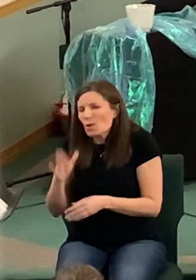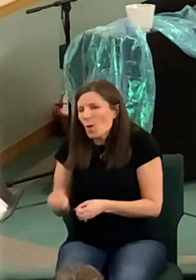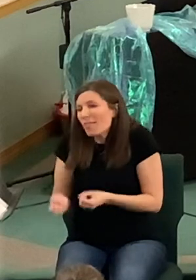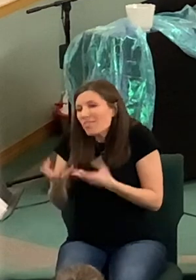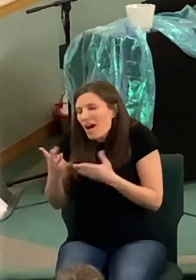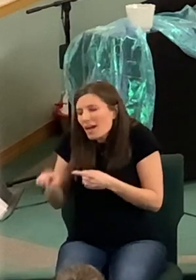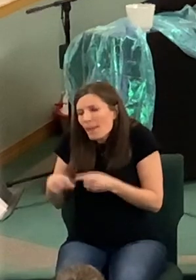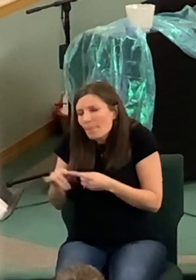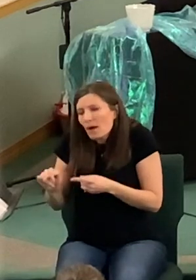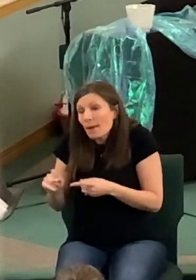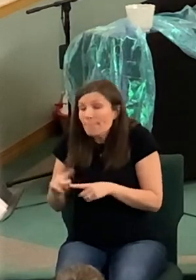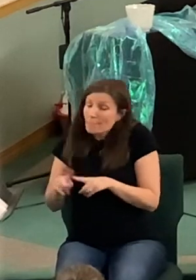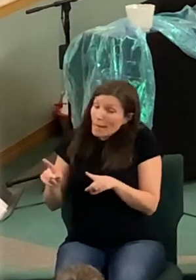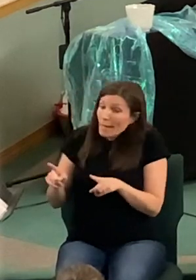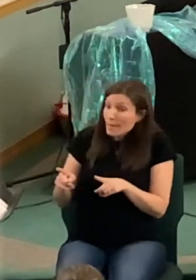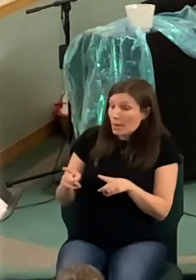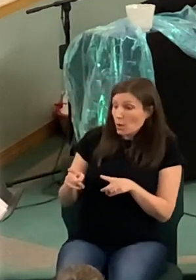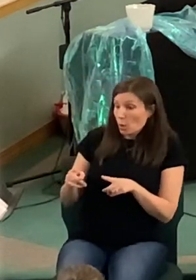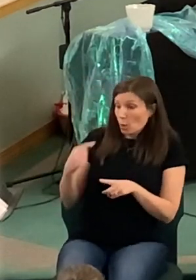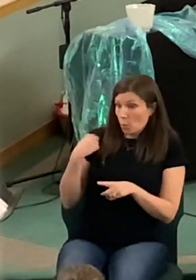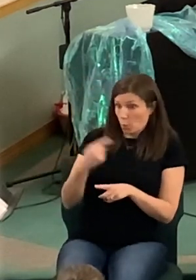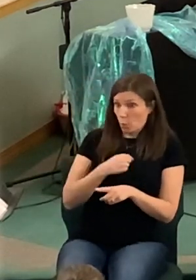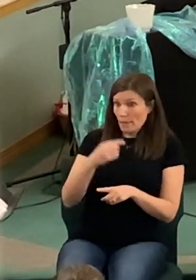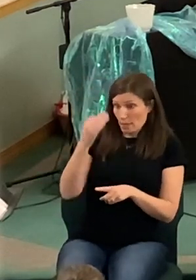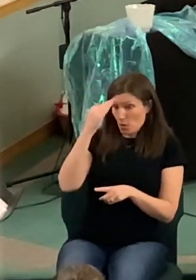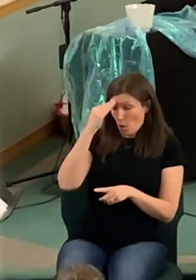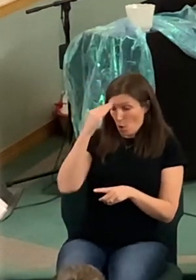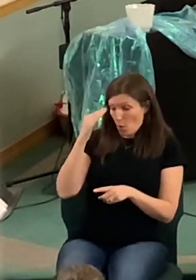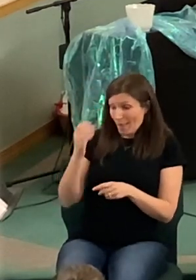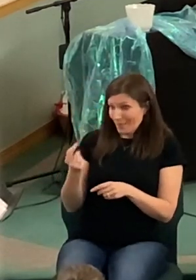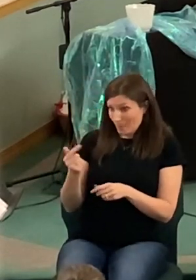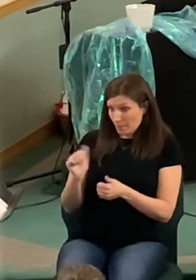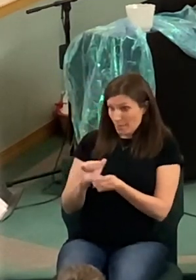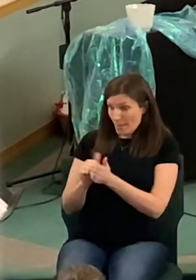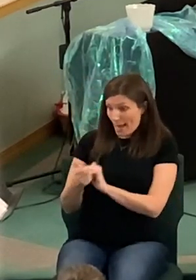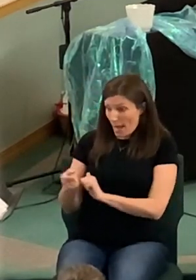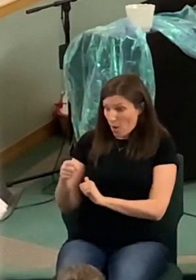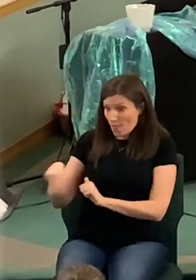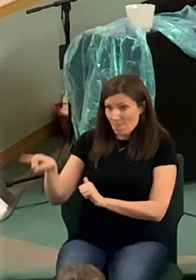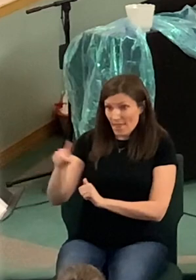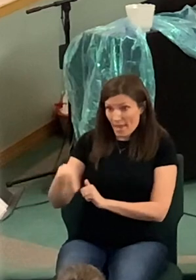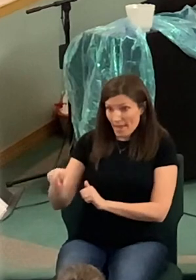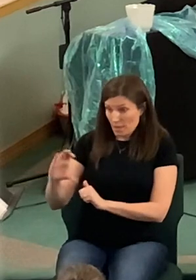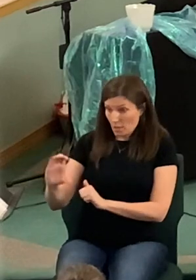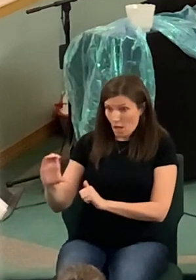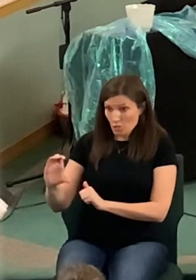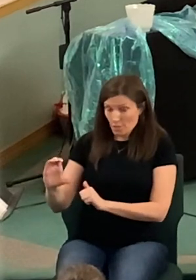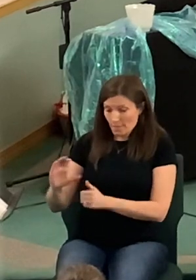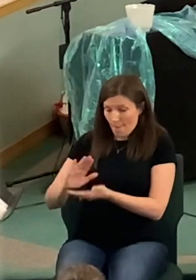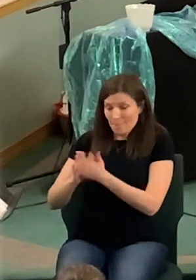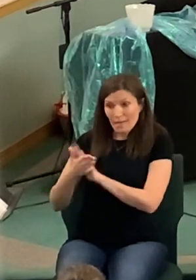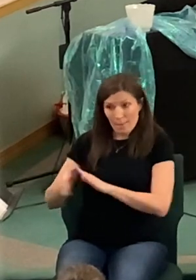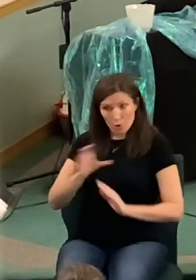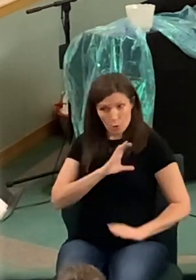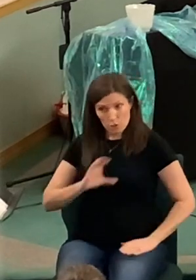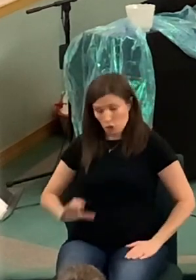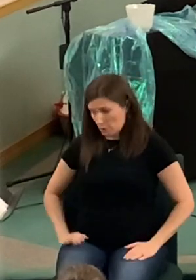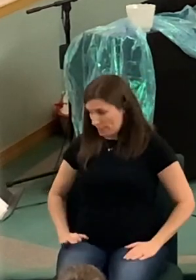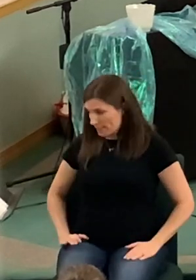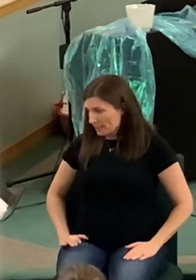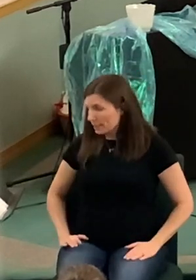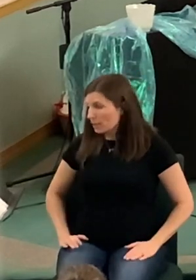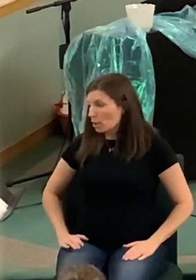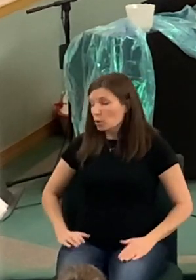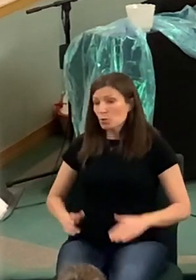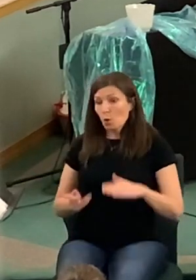But we do know a little bit about how they became a group of Christian believers. The Apostle Paul was in the city of Ephesus